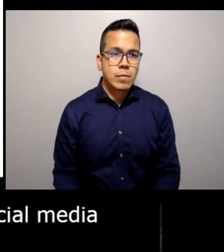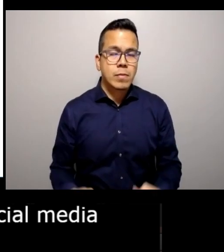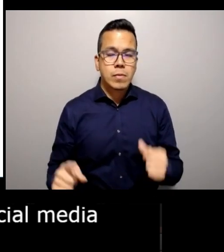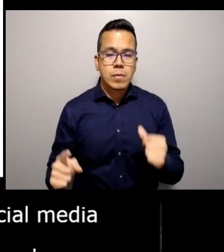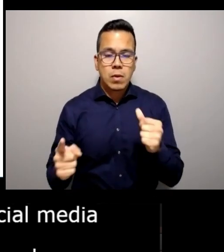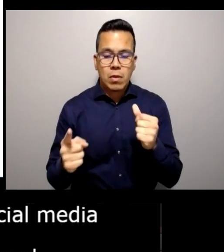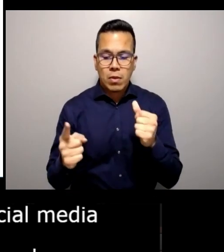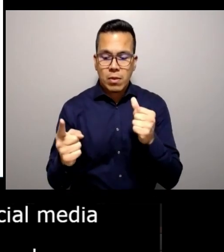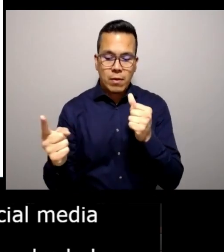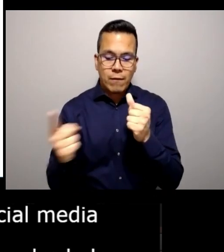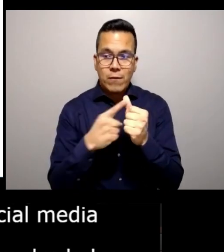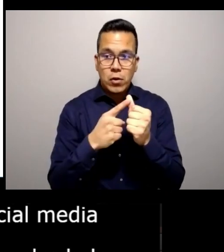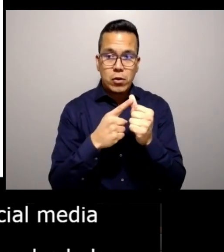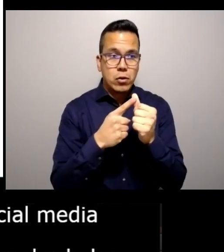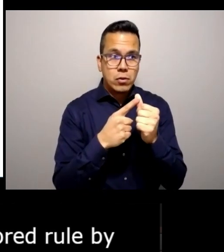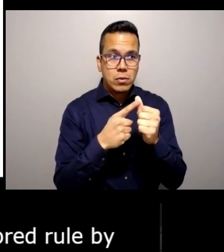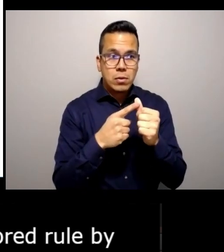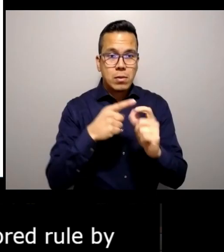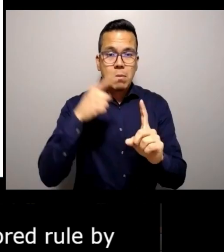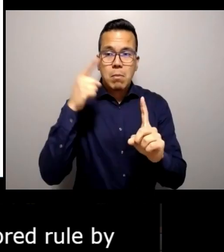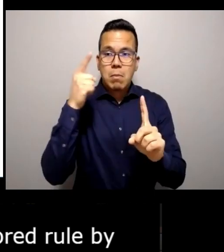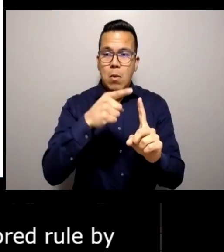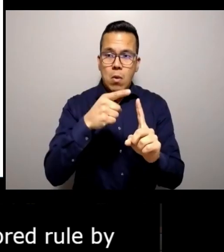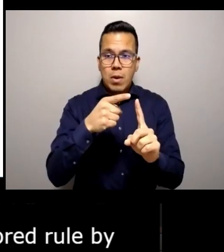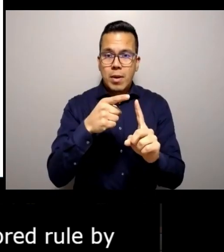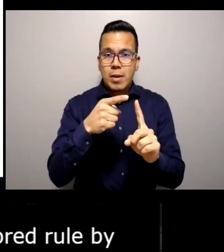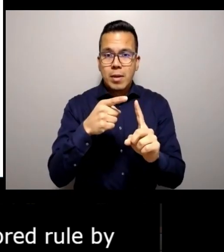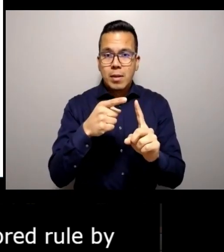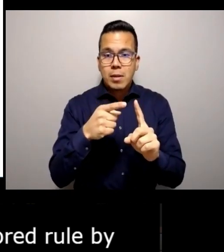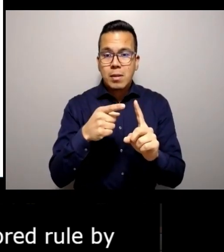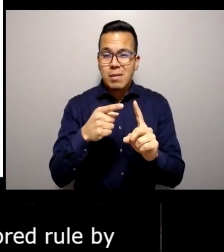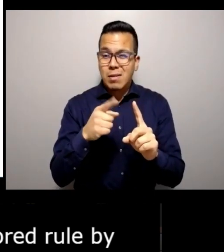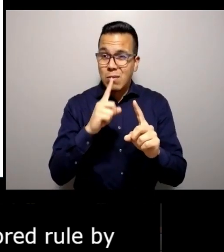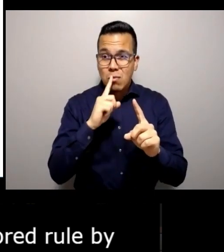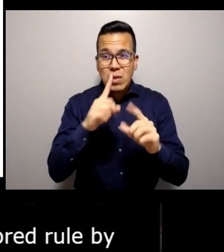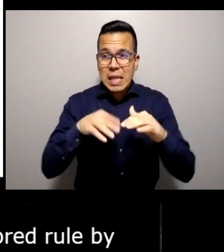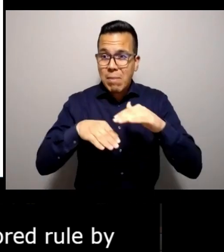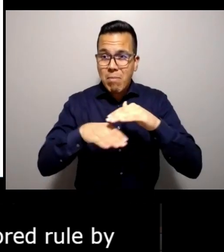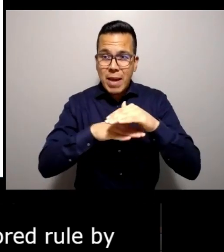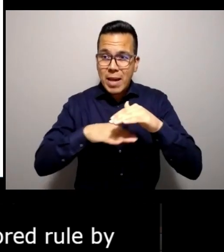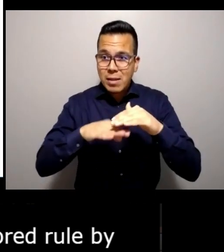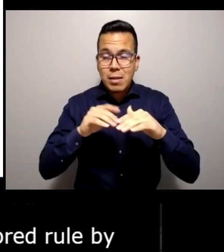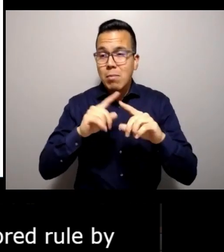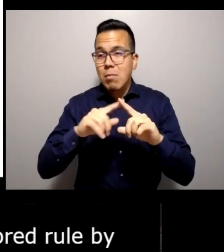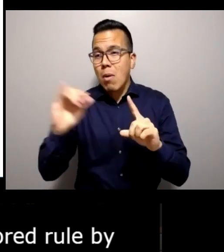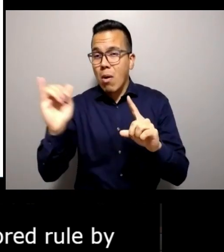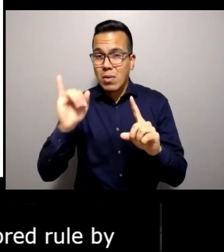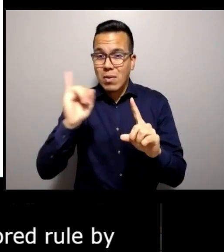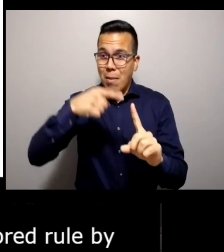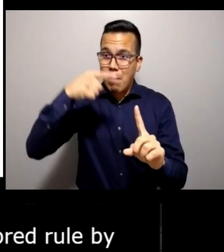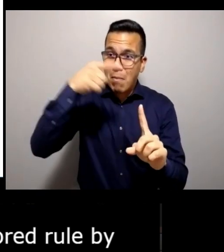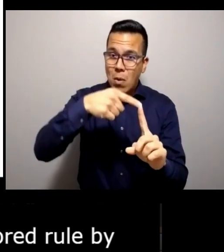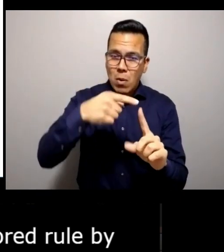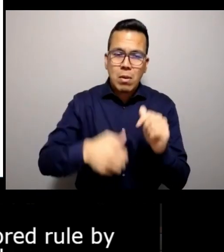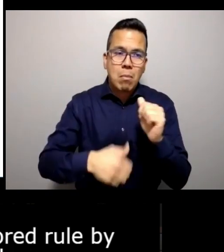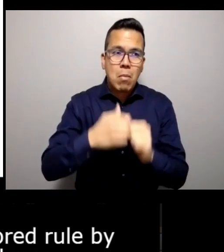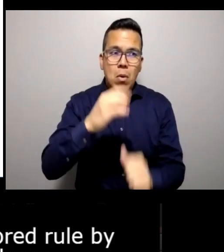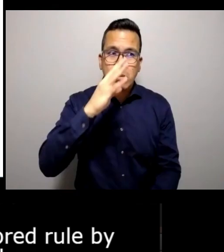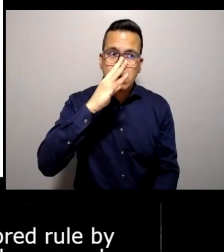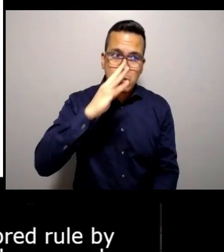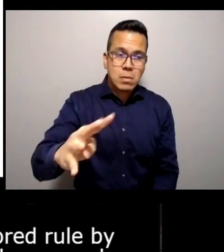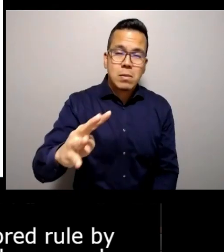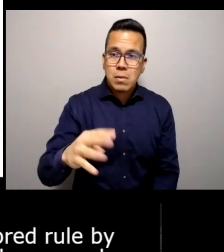most people, sadly, which is that you need to find and you need to use the accessibility features of